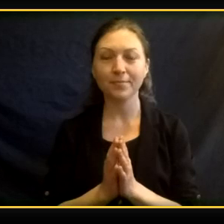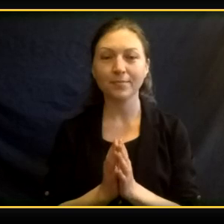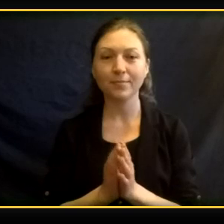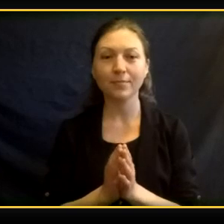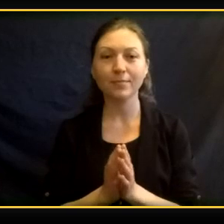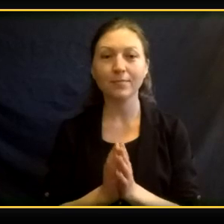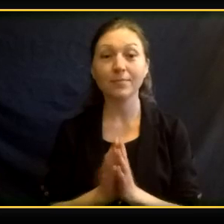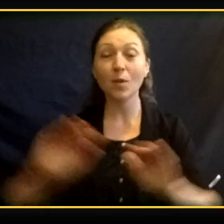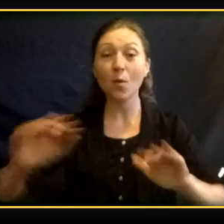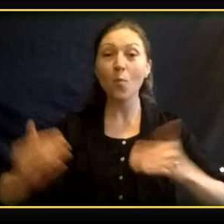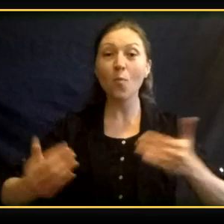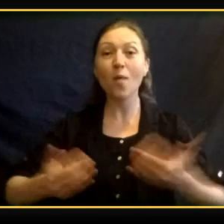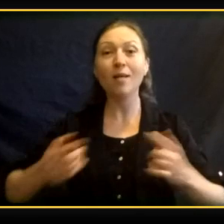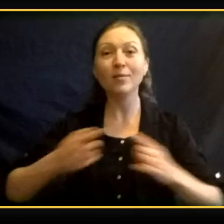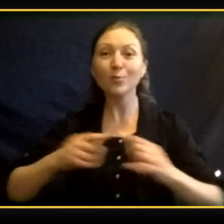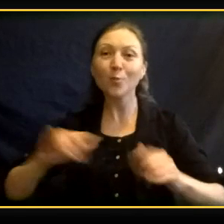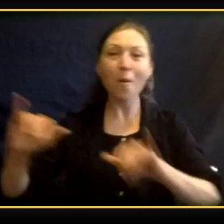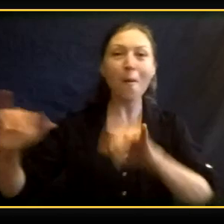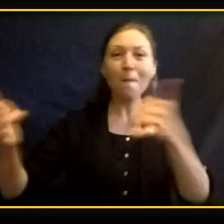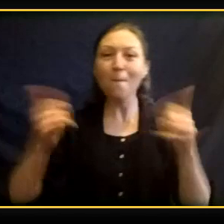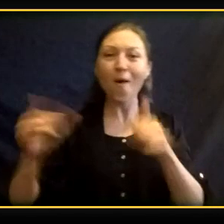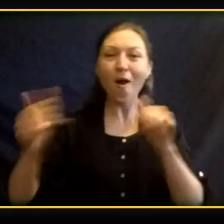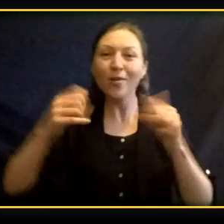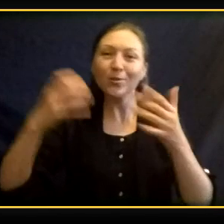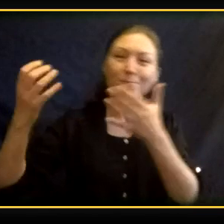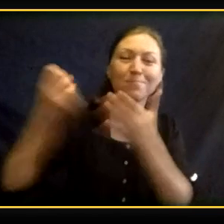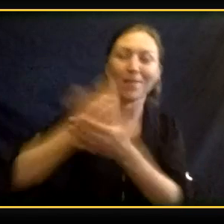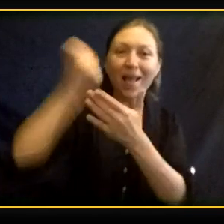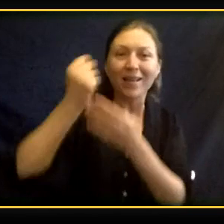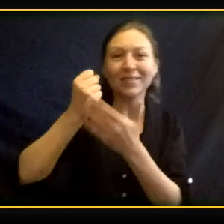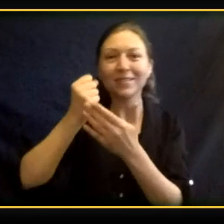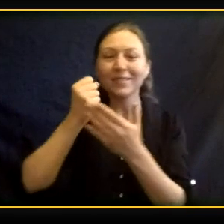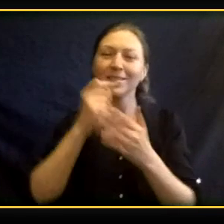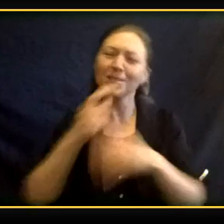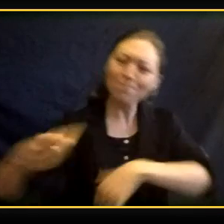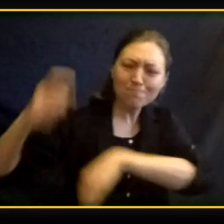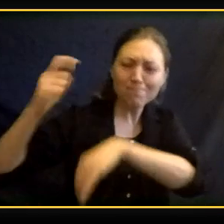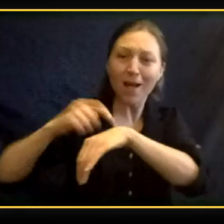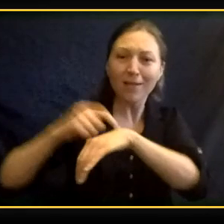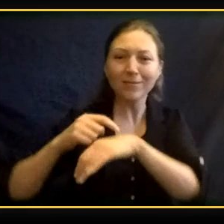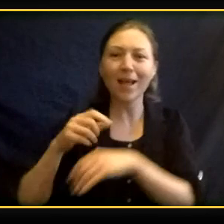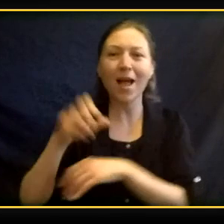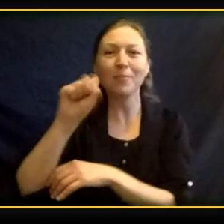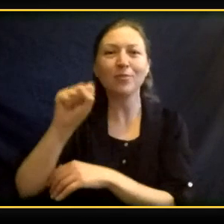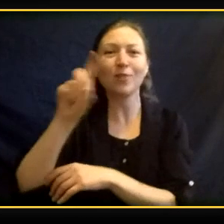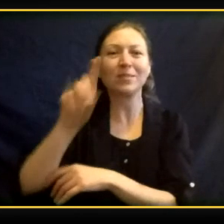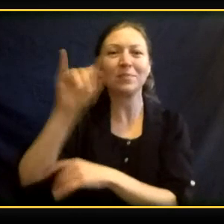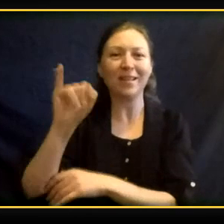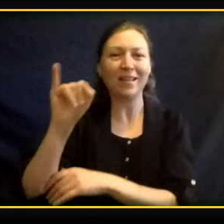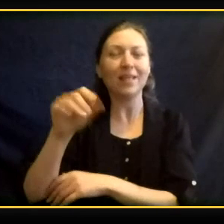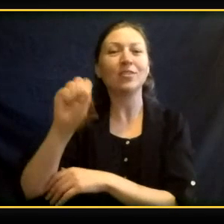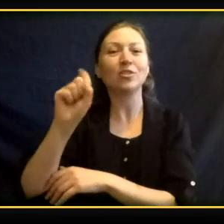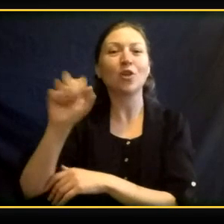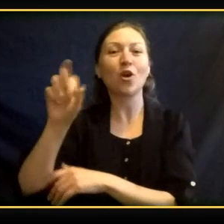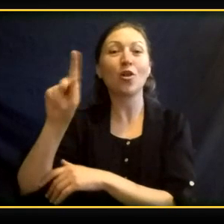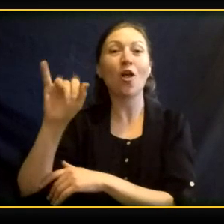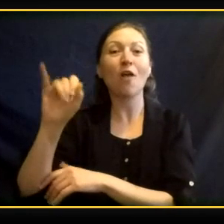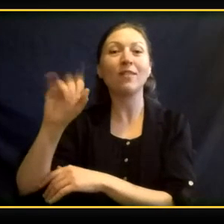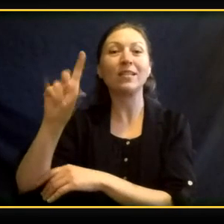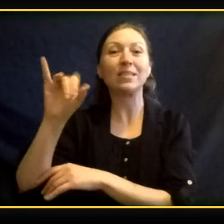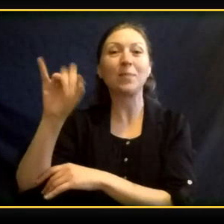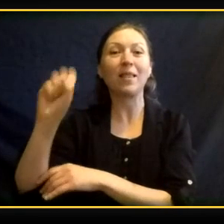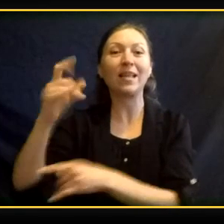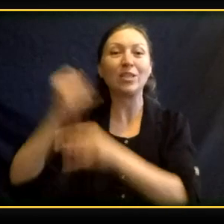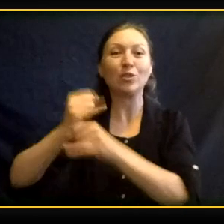Welcome to Party to the Max. It's about time. Starkloff Disability Institute 2020 Virtual Gala.